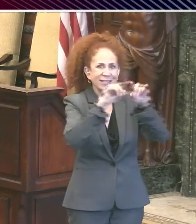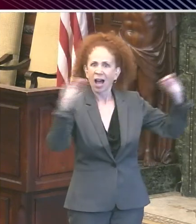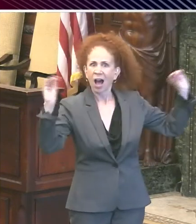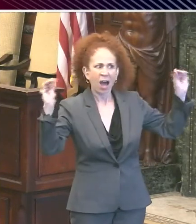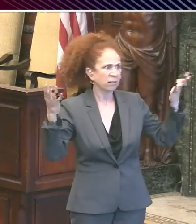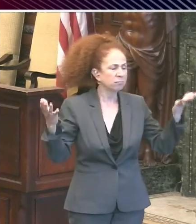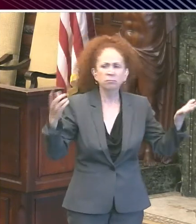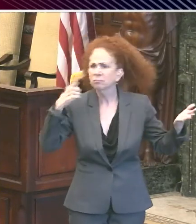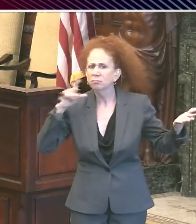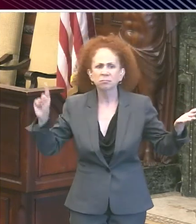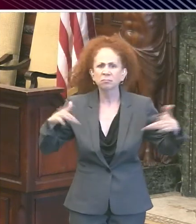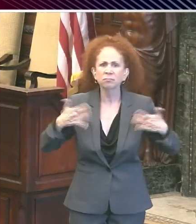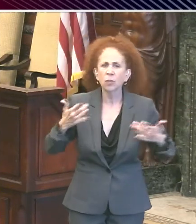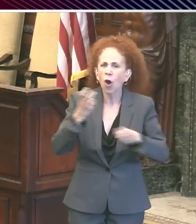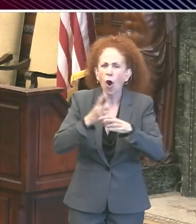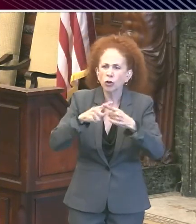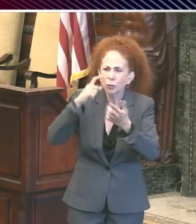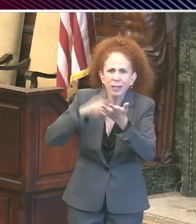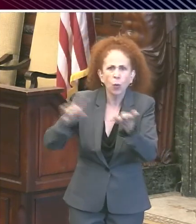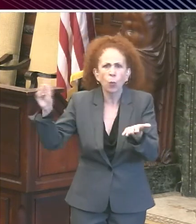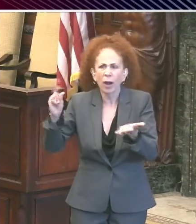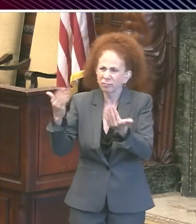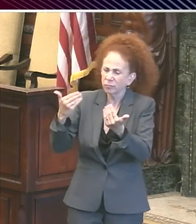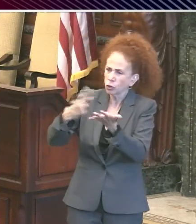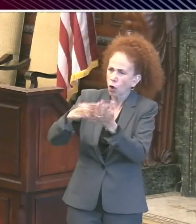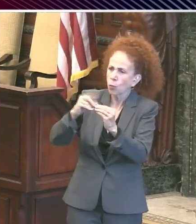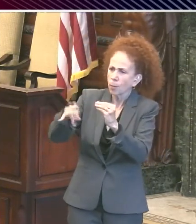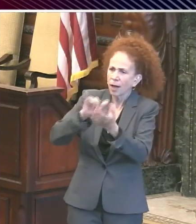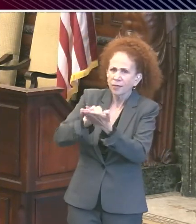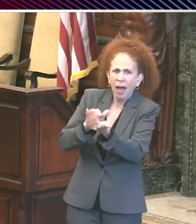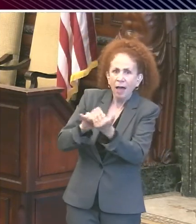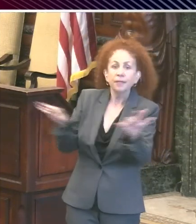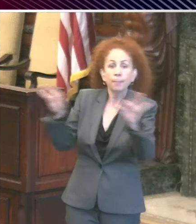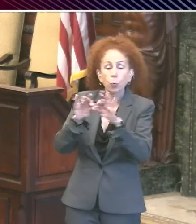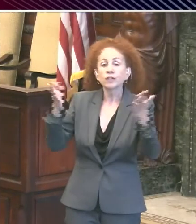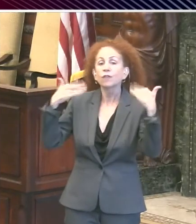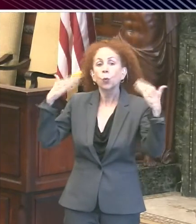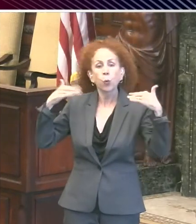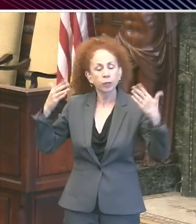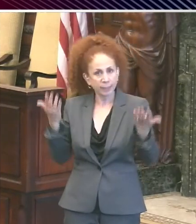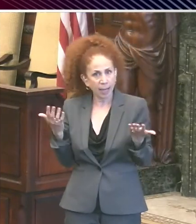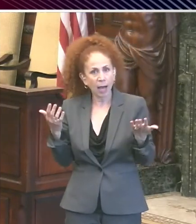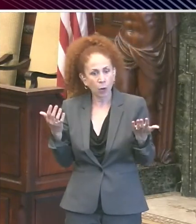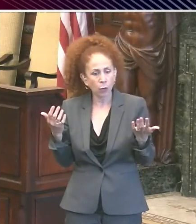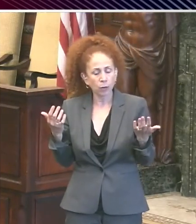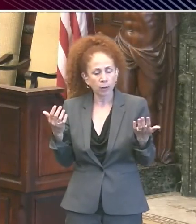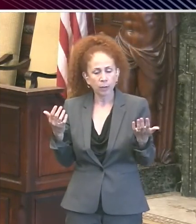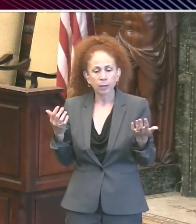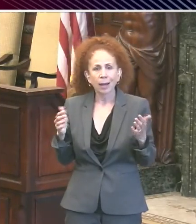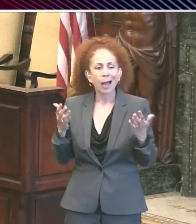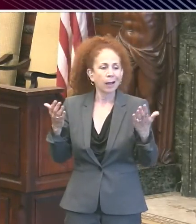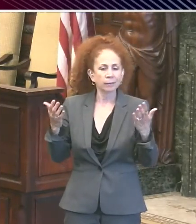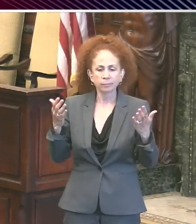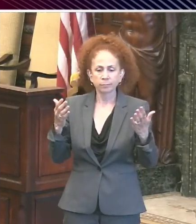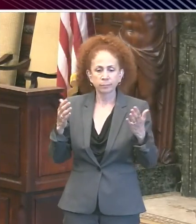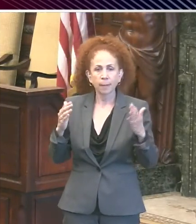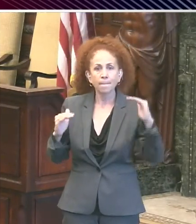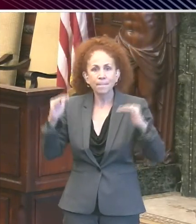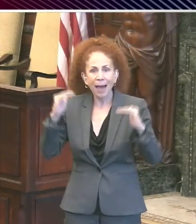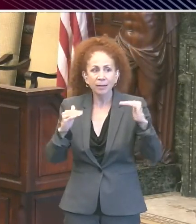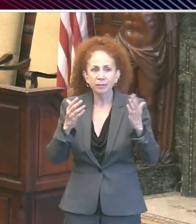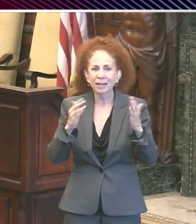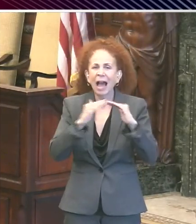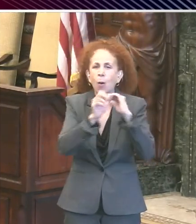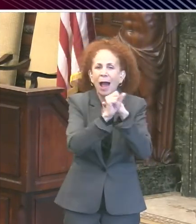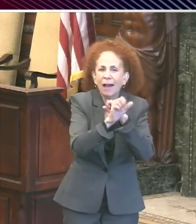labeling. Can you just talk a little bit about sort of the importance of cooling down and balancing advertising